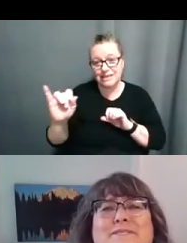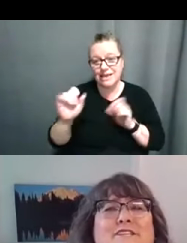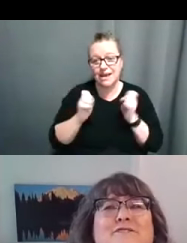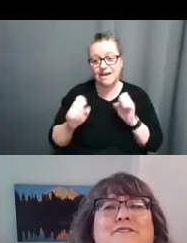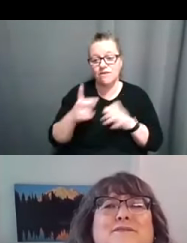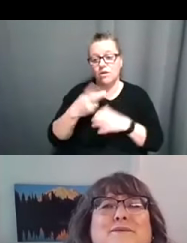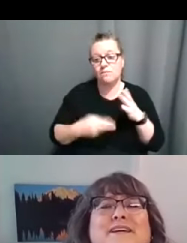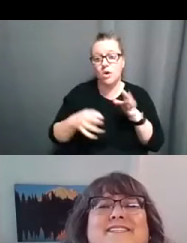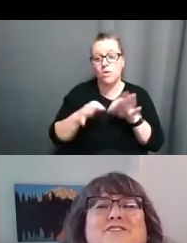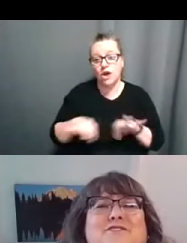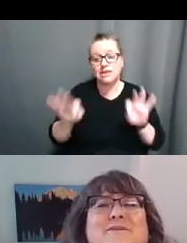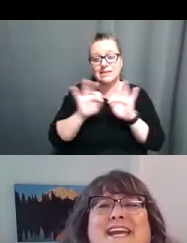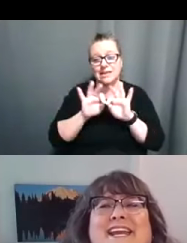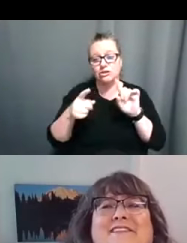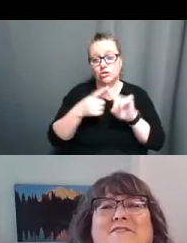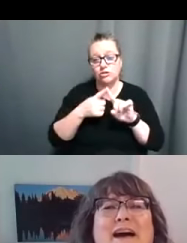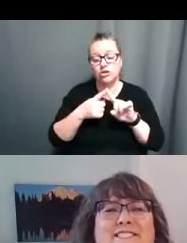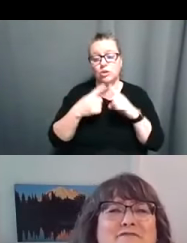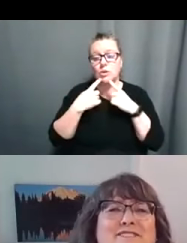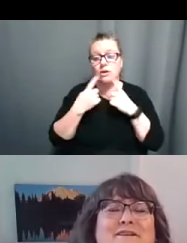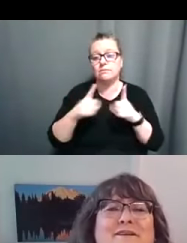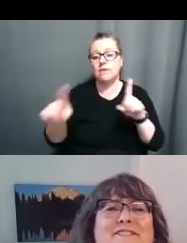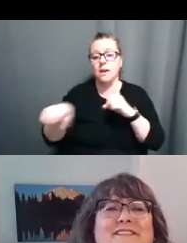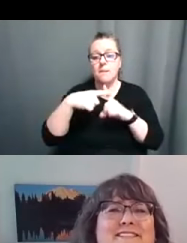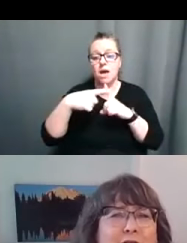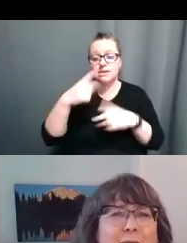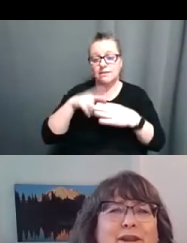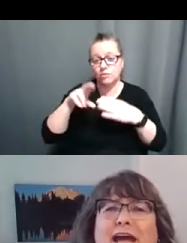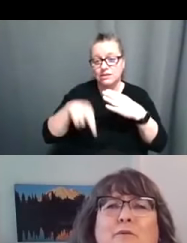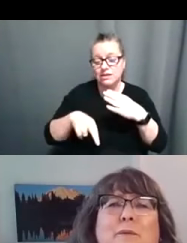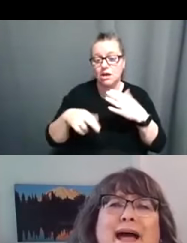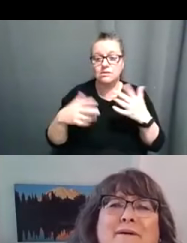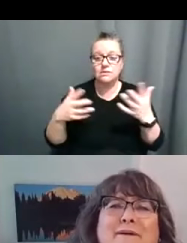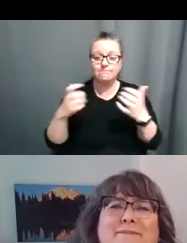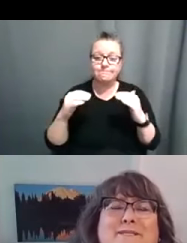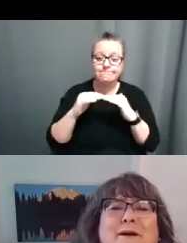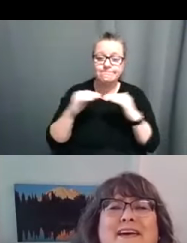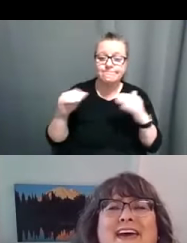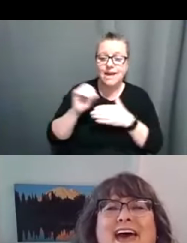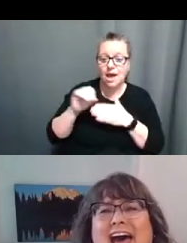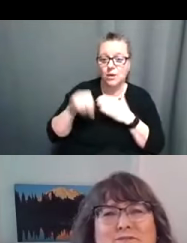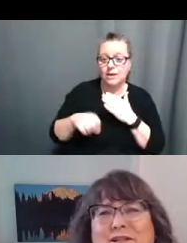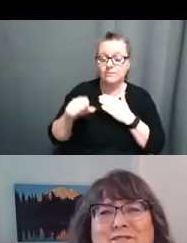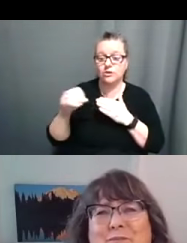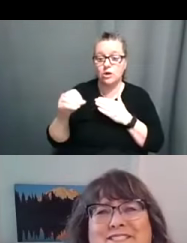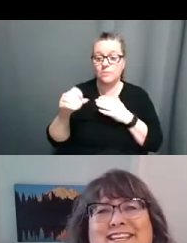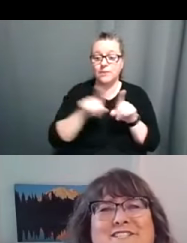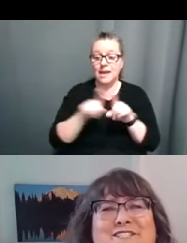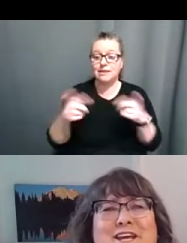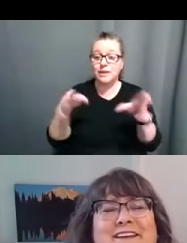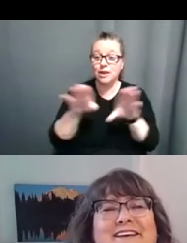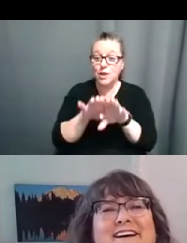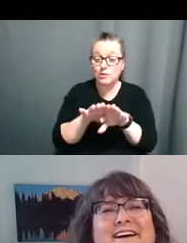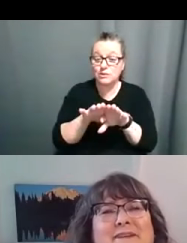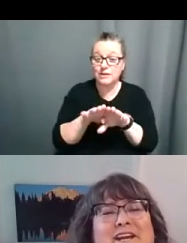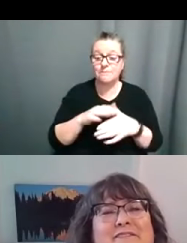Both are essential to obtaining those positive results and desirable and equitable outcomes. So, as we close our